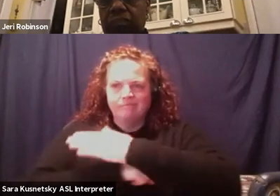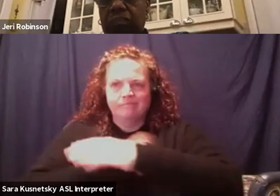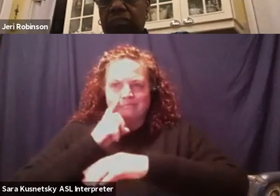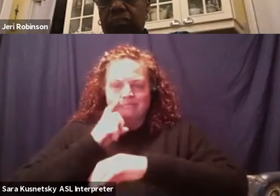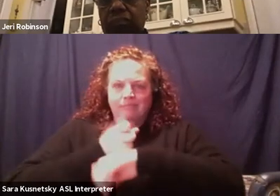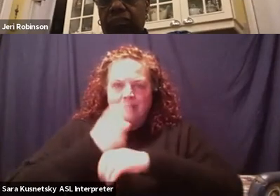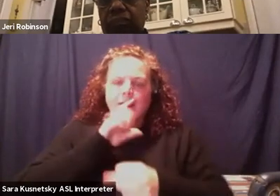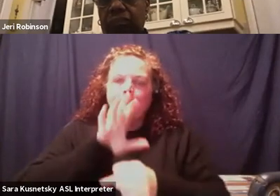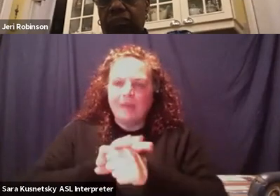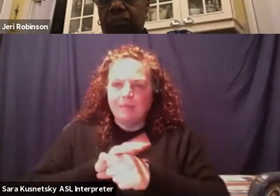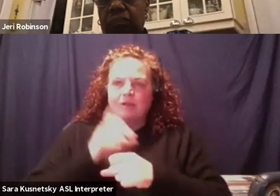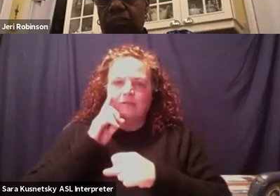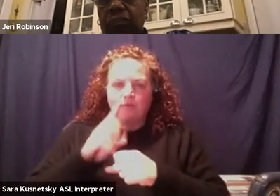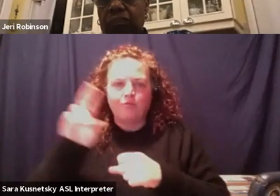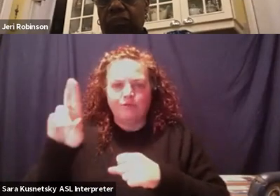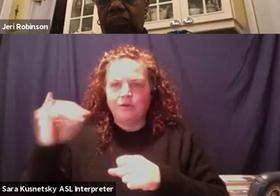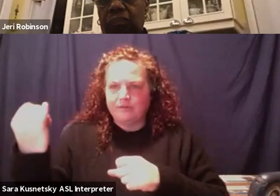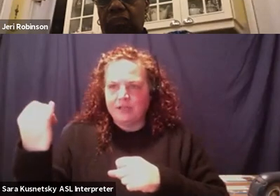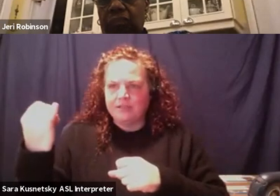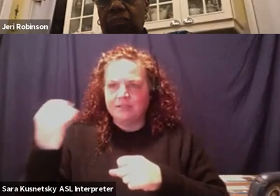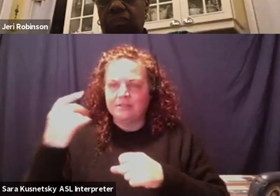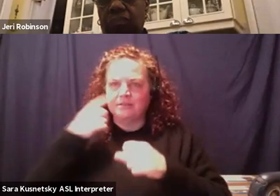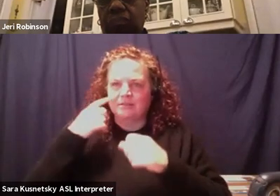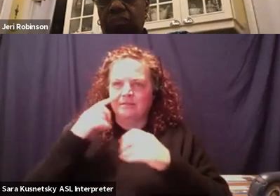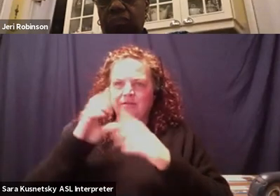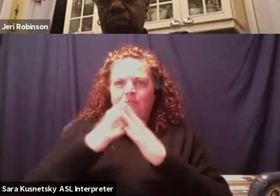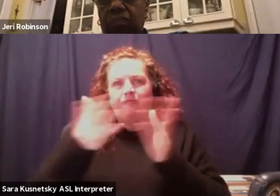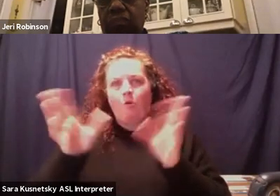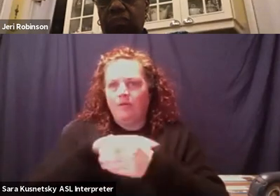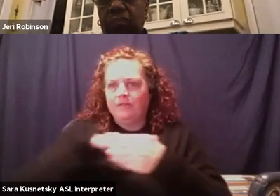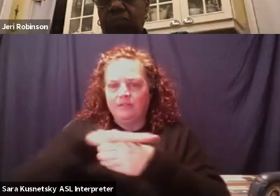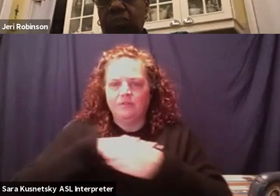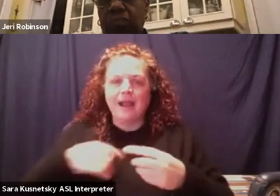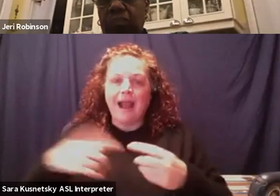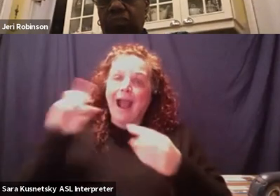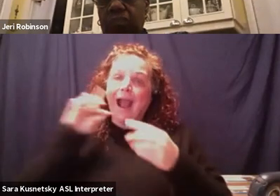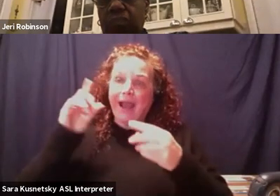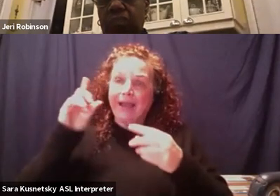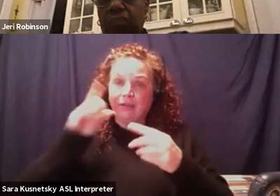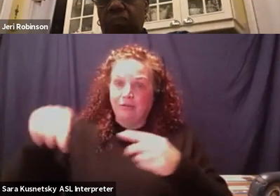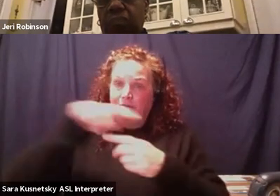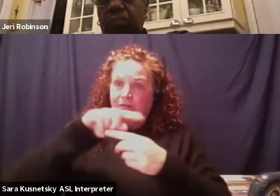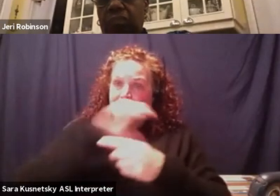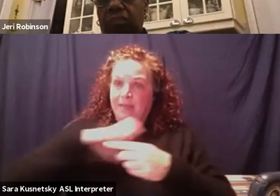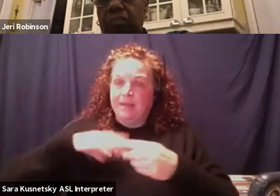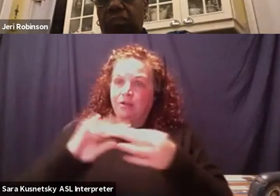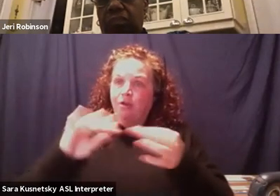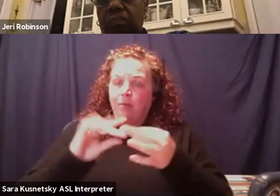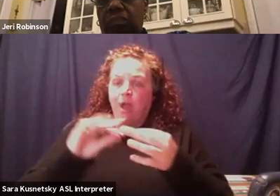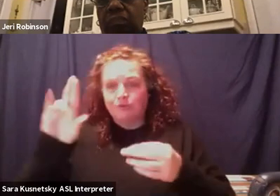district. I hear us use the phrase restorative justice a lot, and I think in theory we believe in it. We want to build